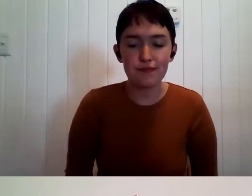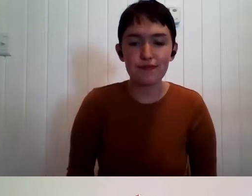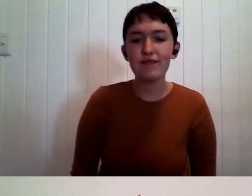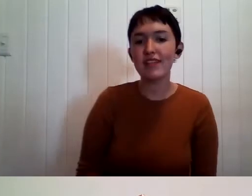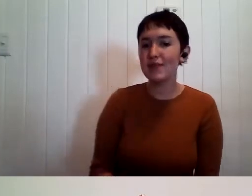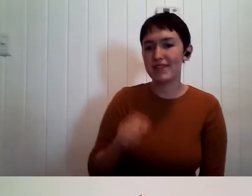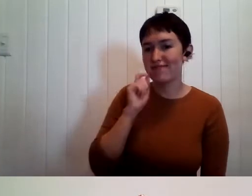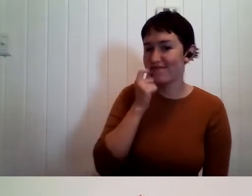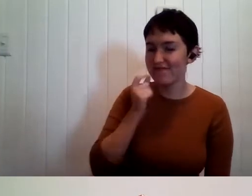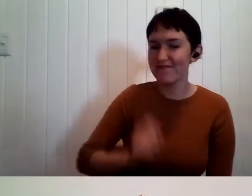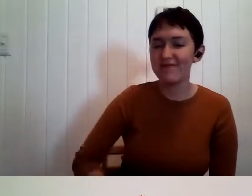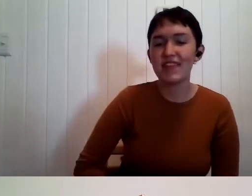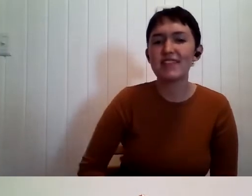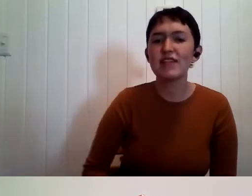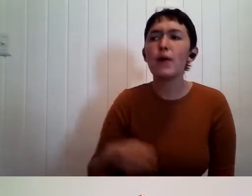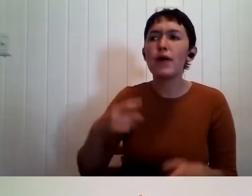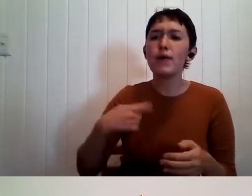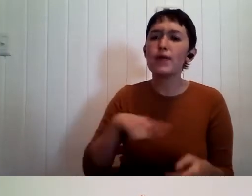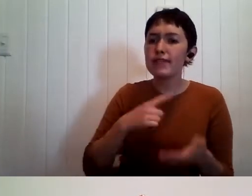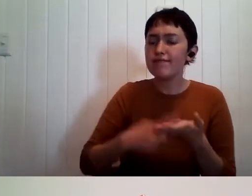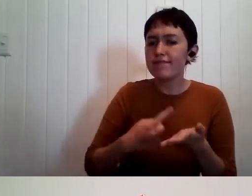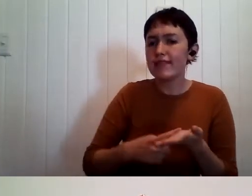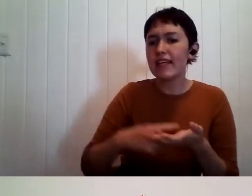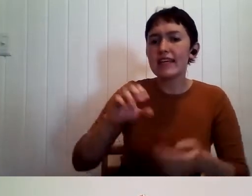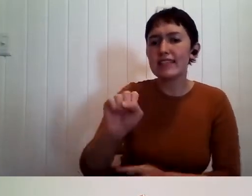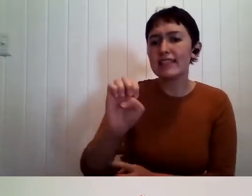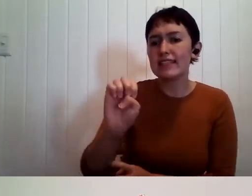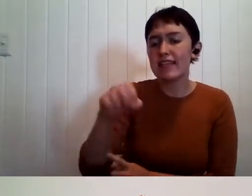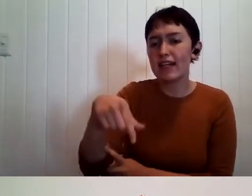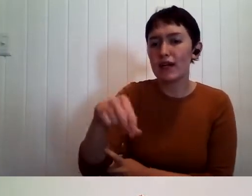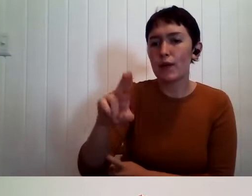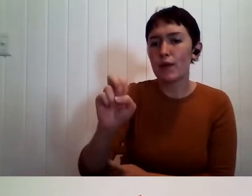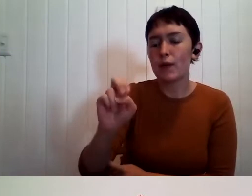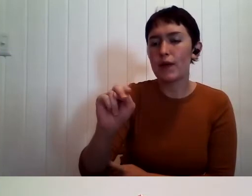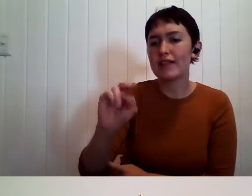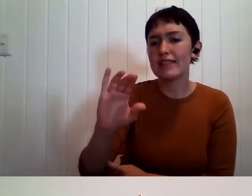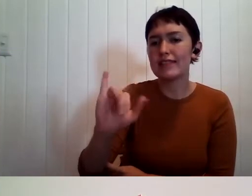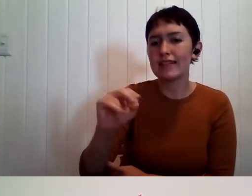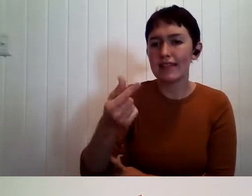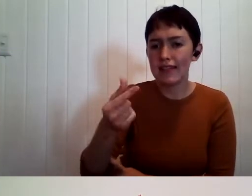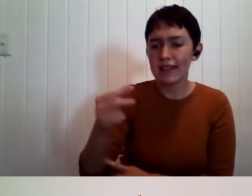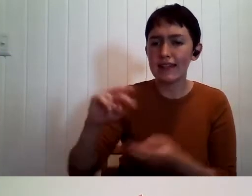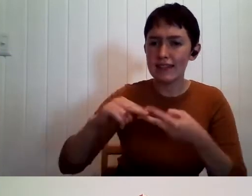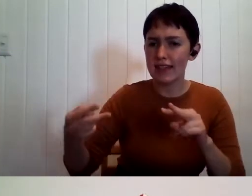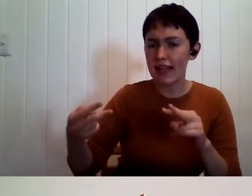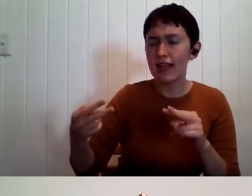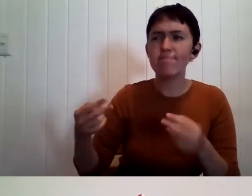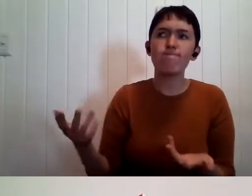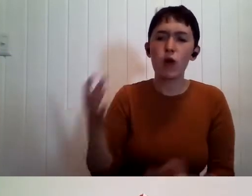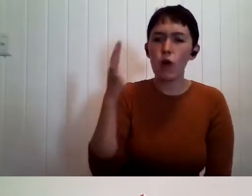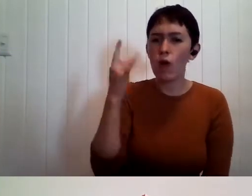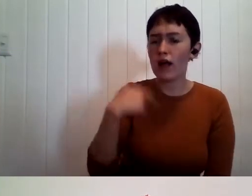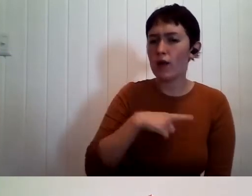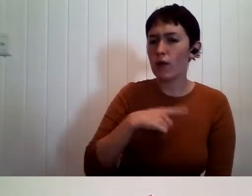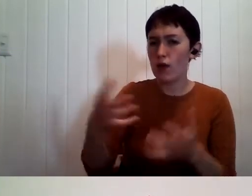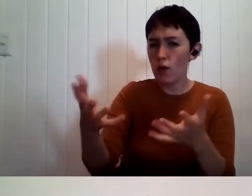talk about sequencing DNA, first of all, why would we want to do that? Like, what do we gain from